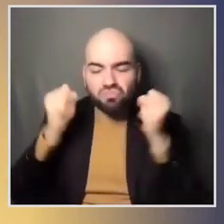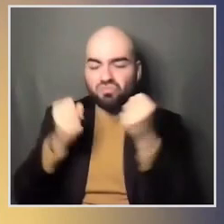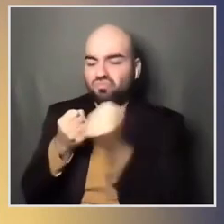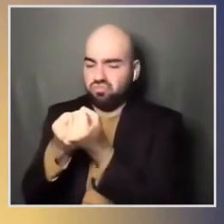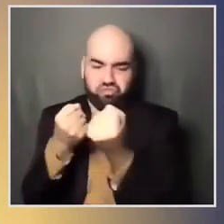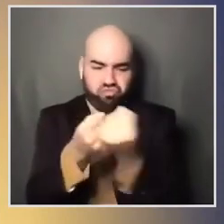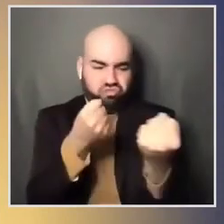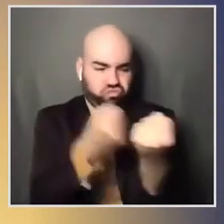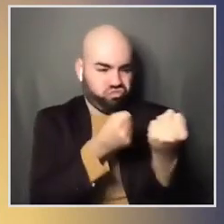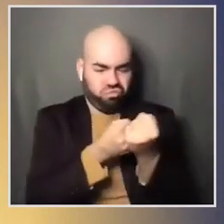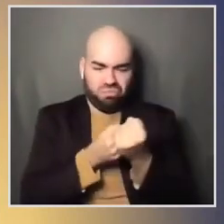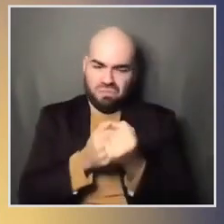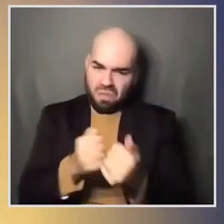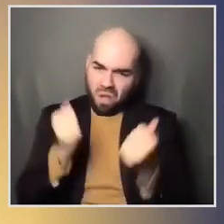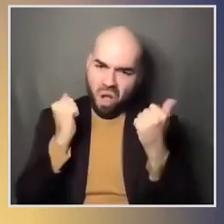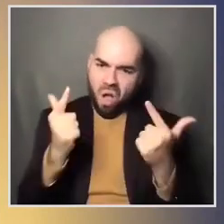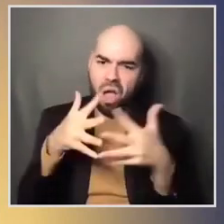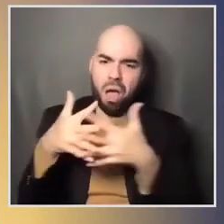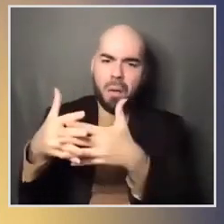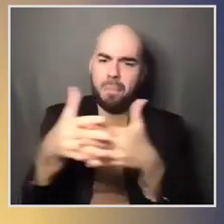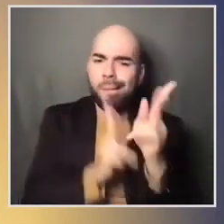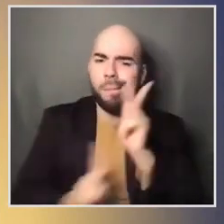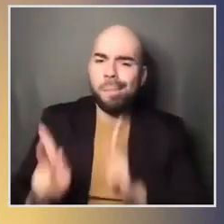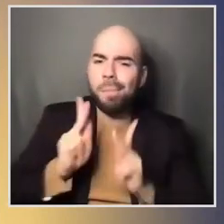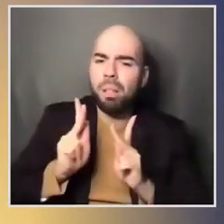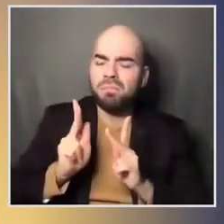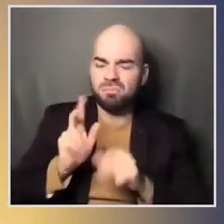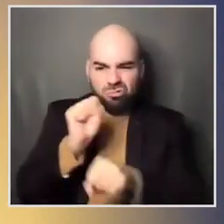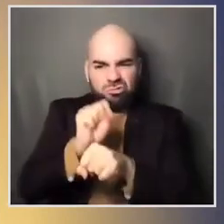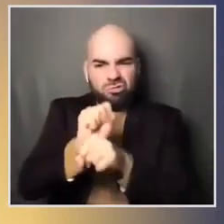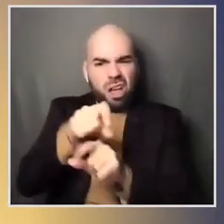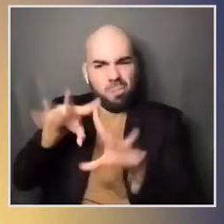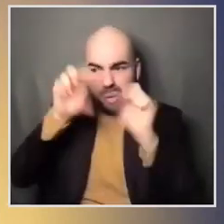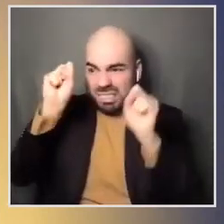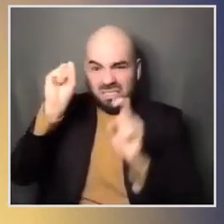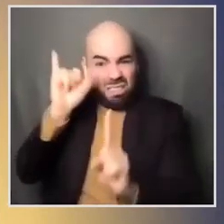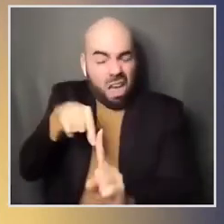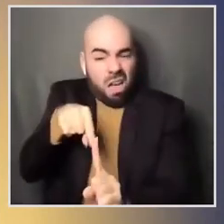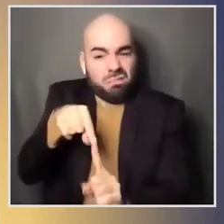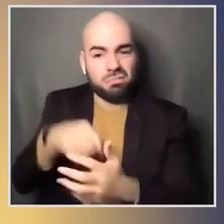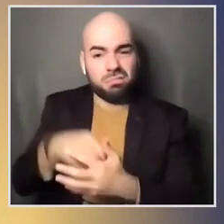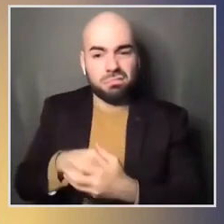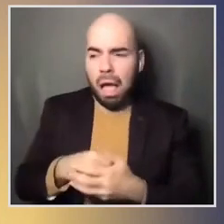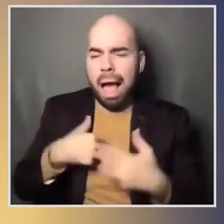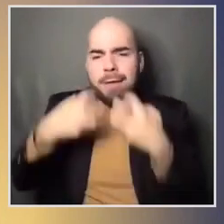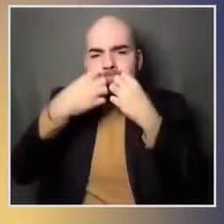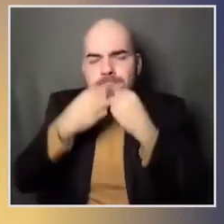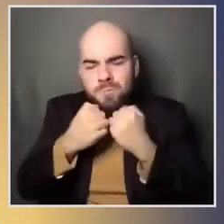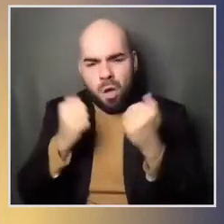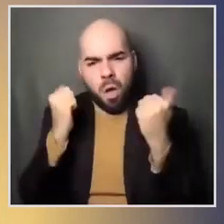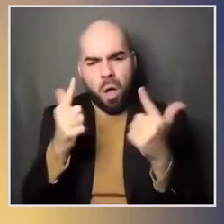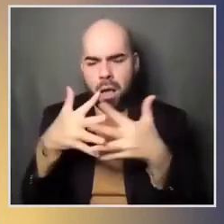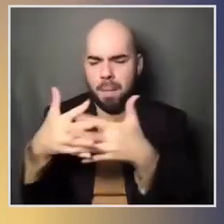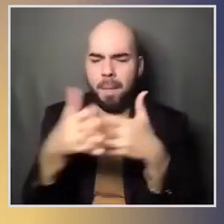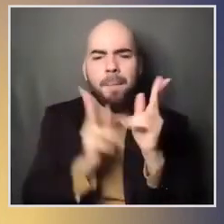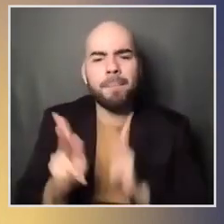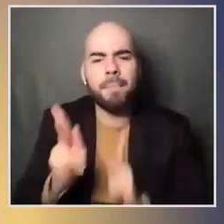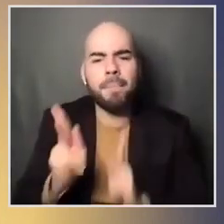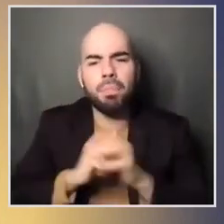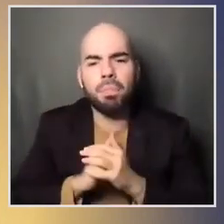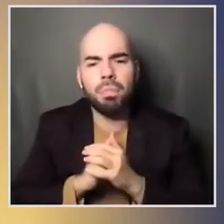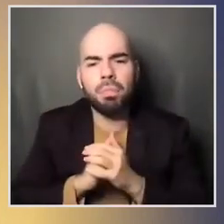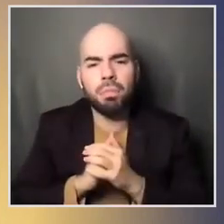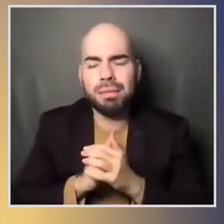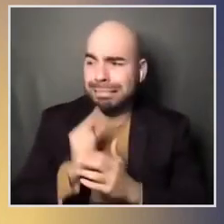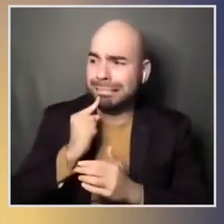job. It's called the duty of care for all Americans. We have serious problems to deal with, from COVID to